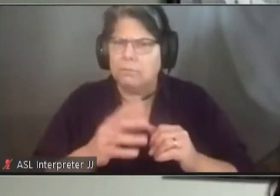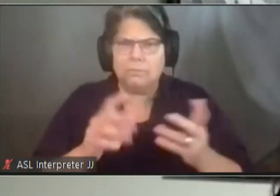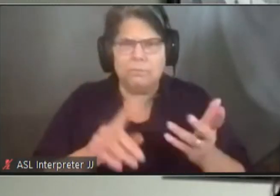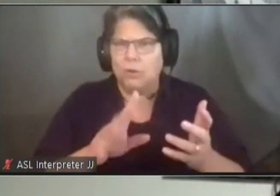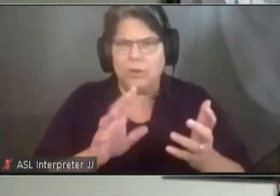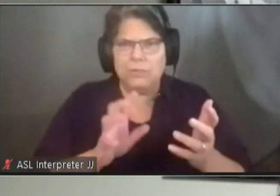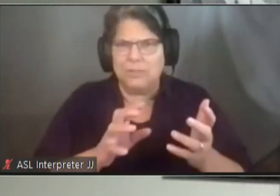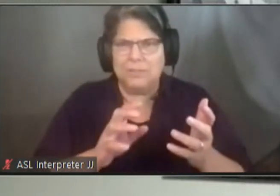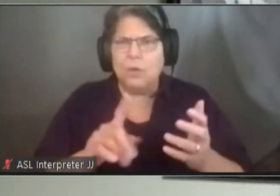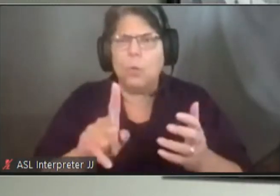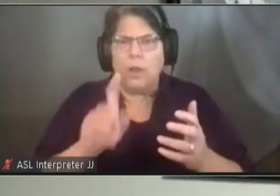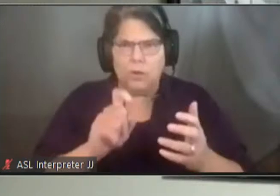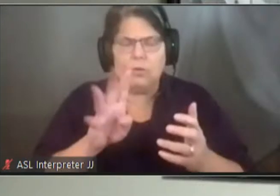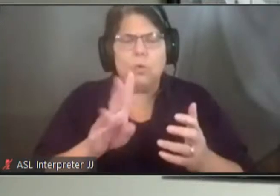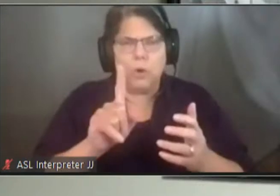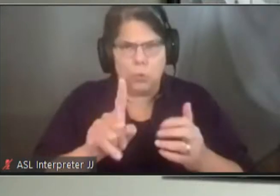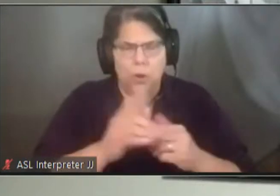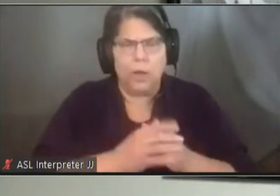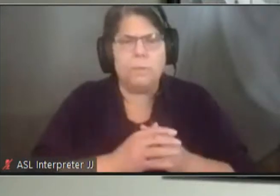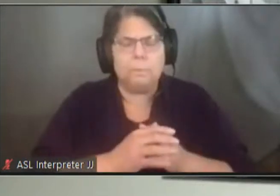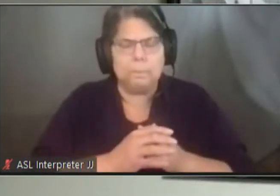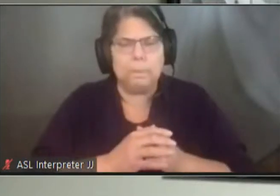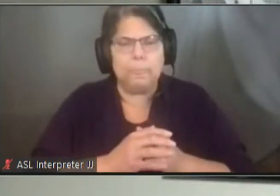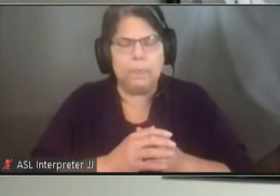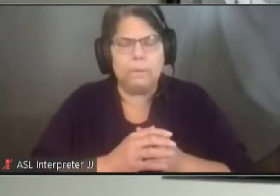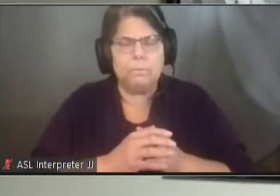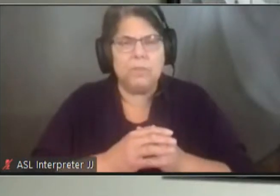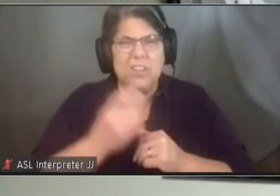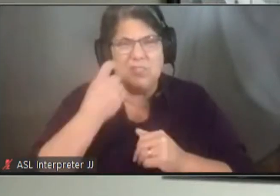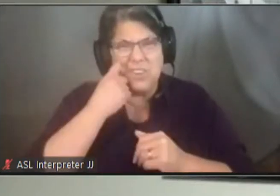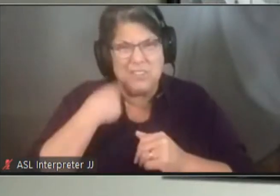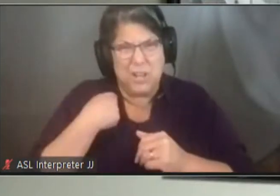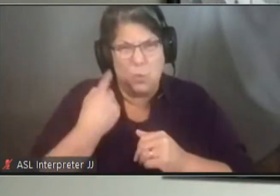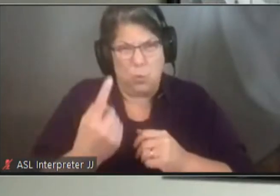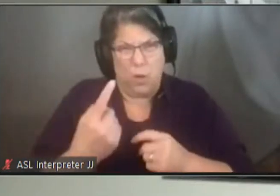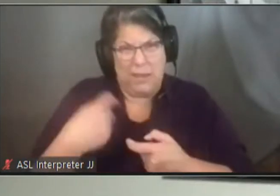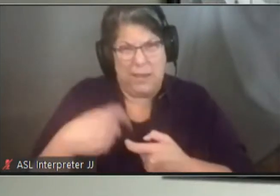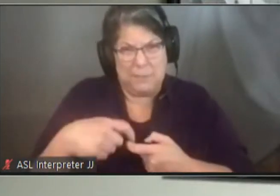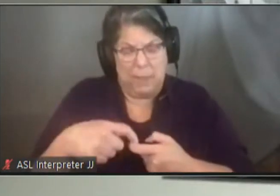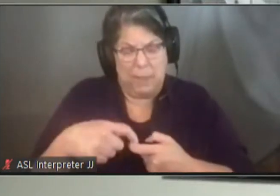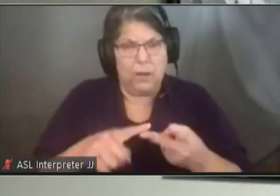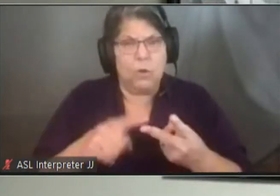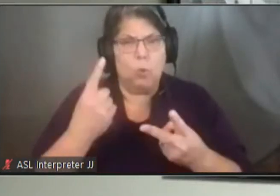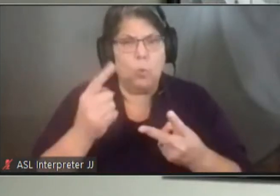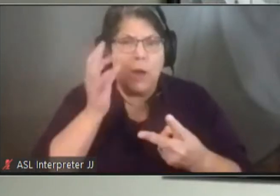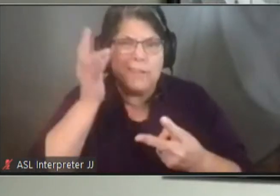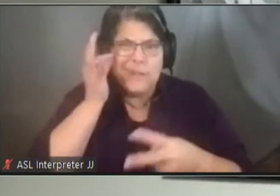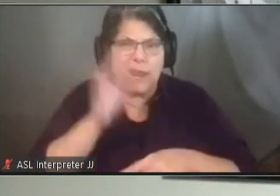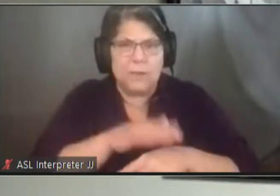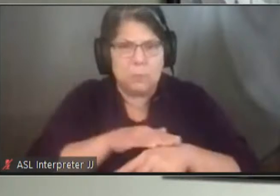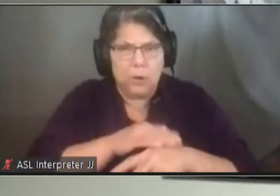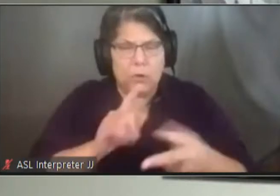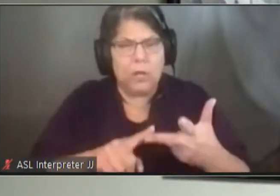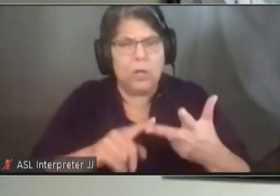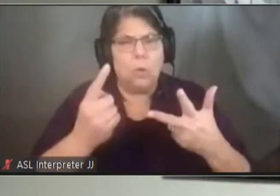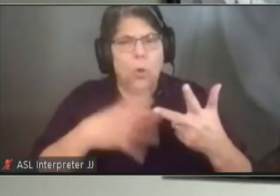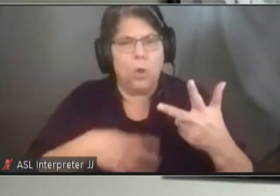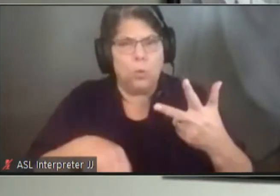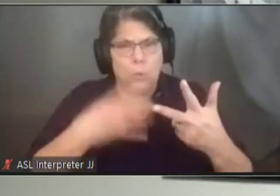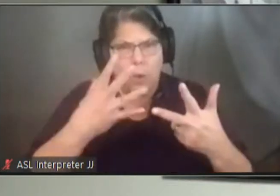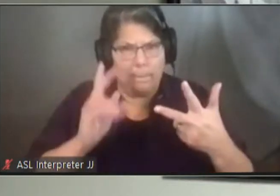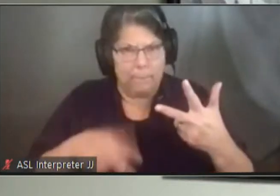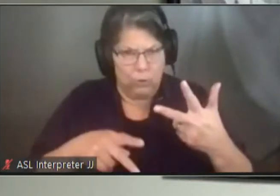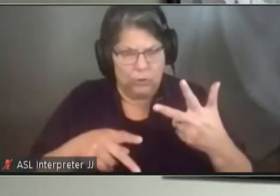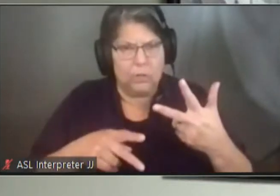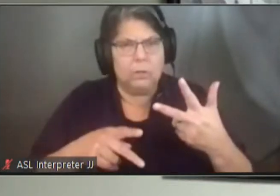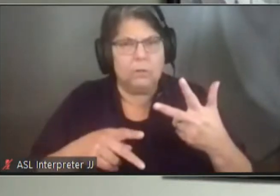our citizens. There was recently 1 Hispanic, 1 Native American, and 1 Caucasian